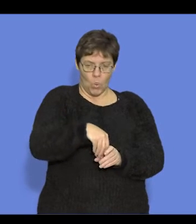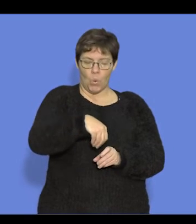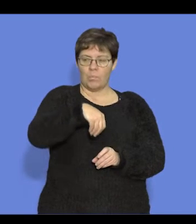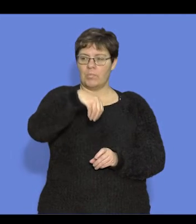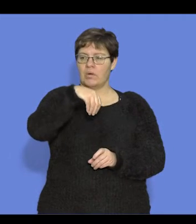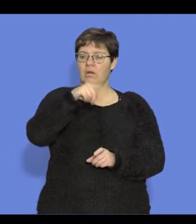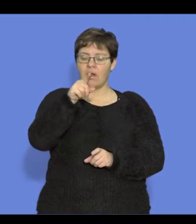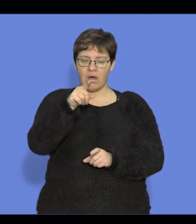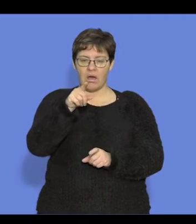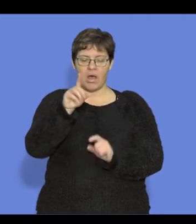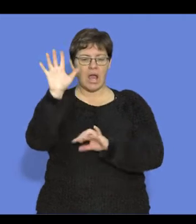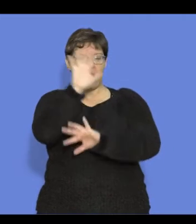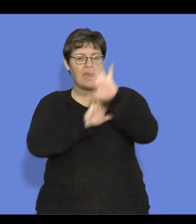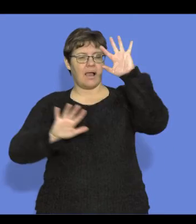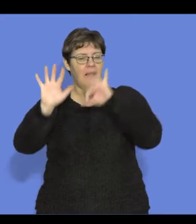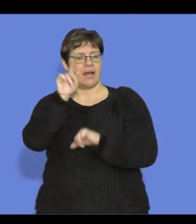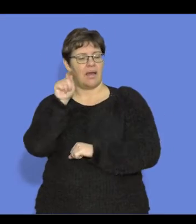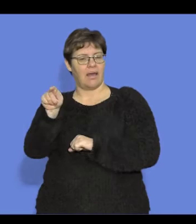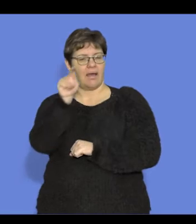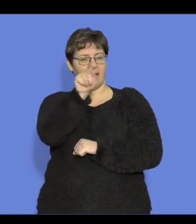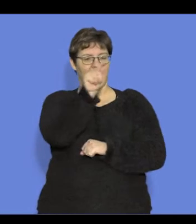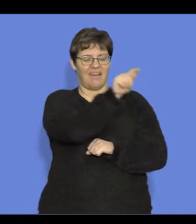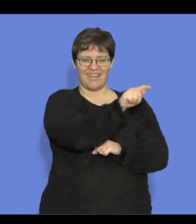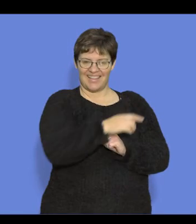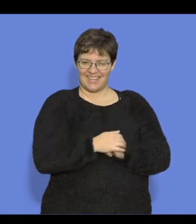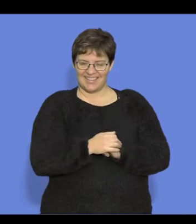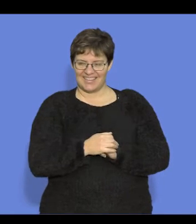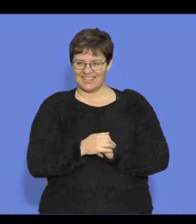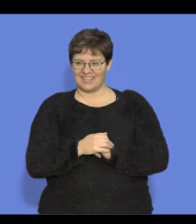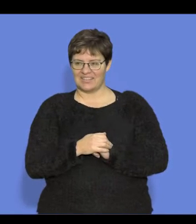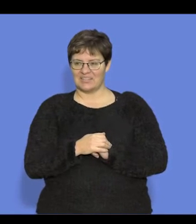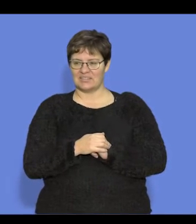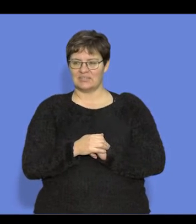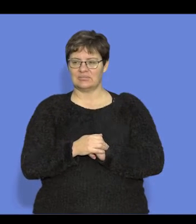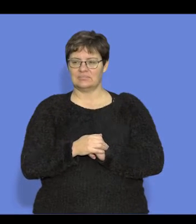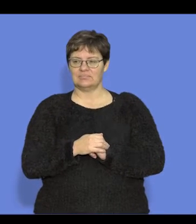the dye has been sucked up the stem